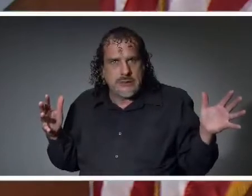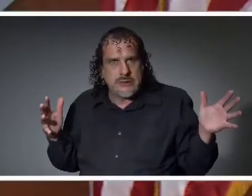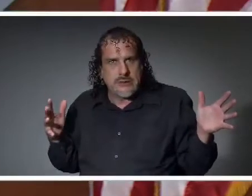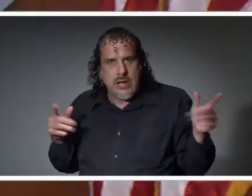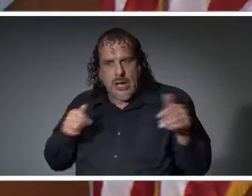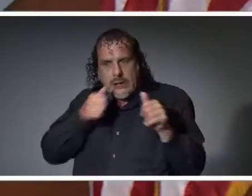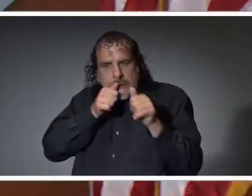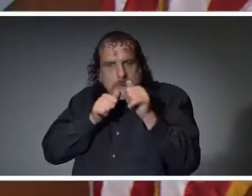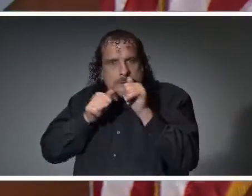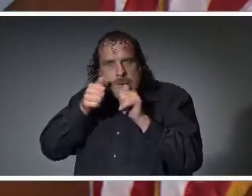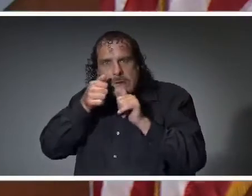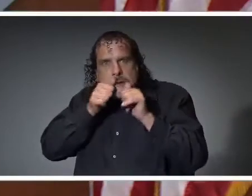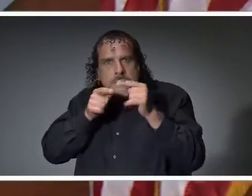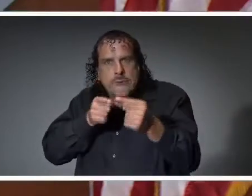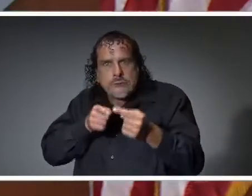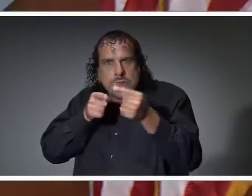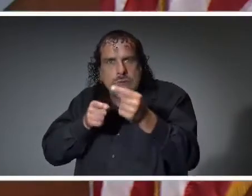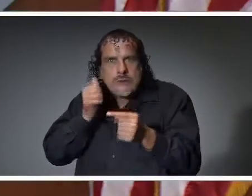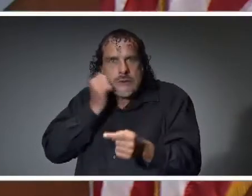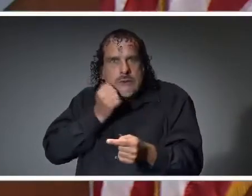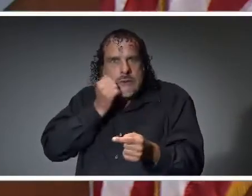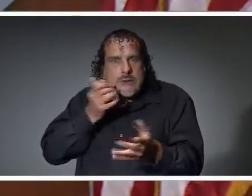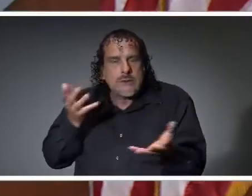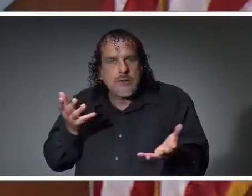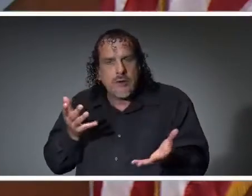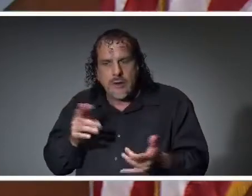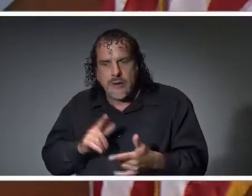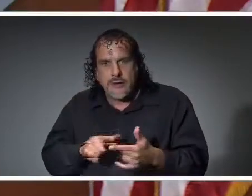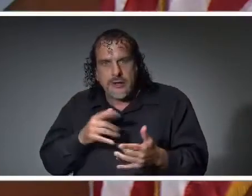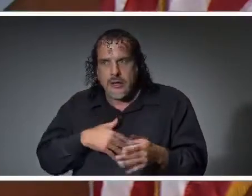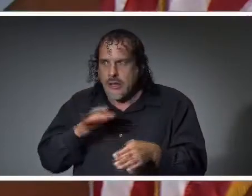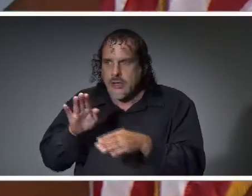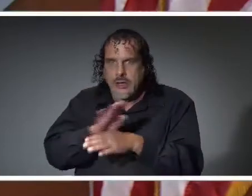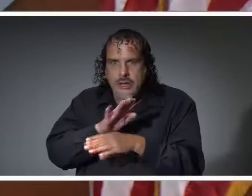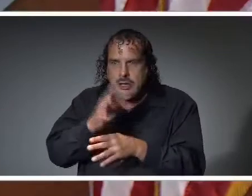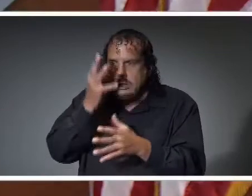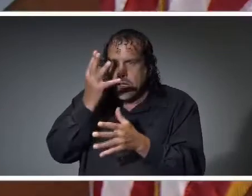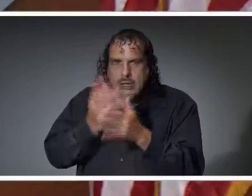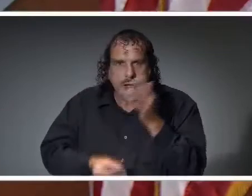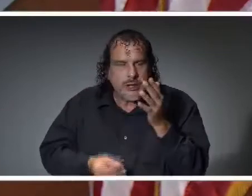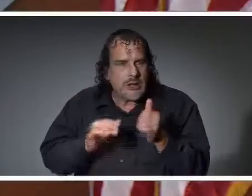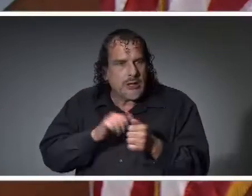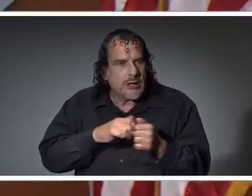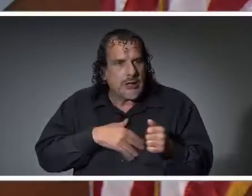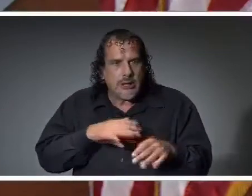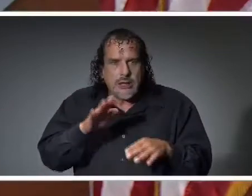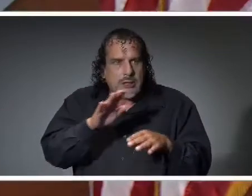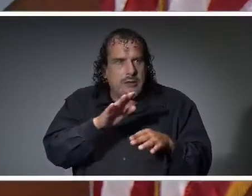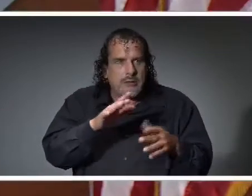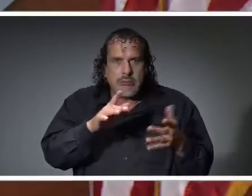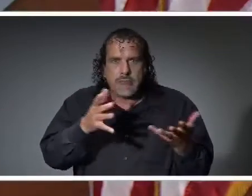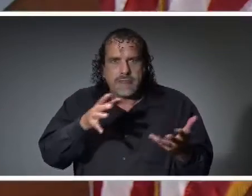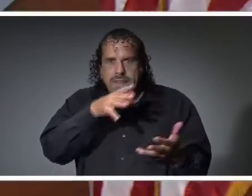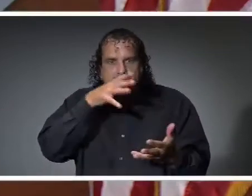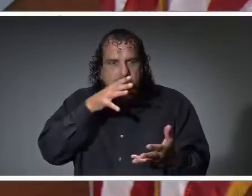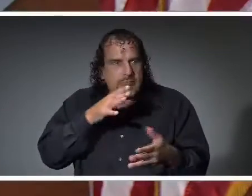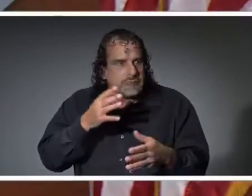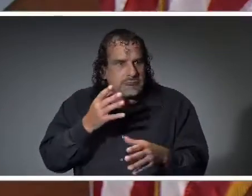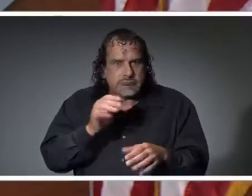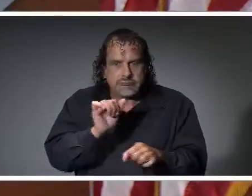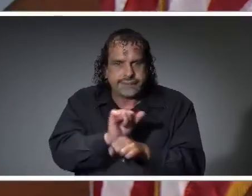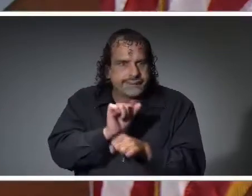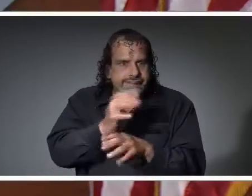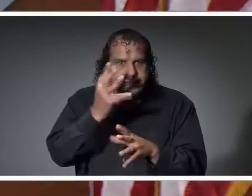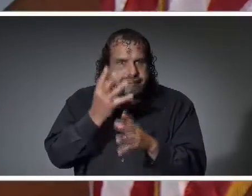struggle. And when their small businesses are failing, and the companies and the businesses that employ them